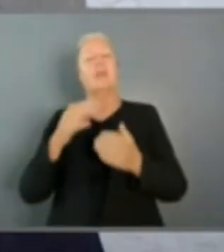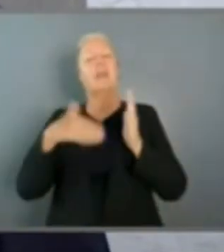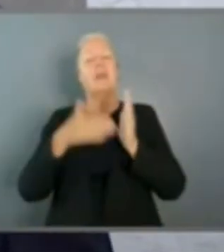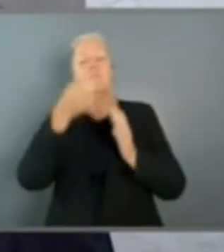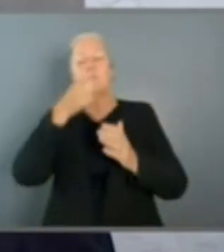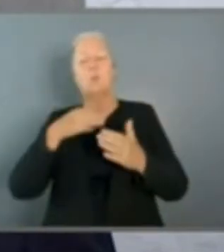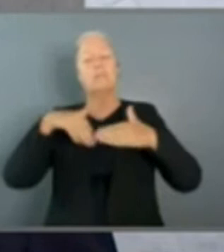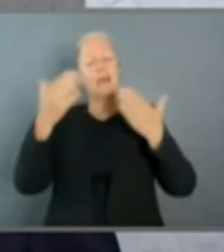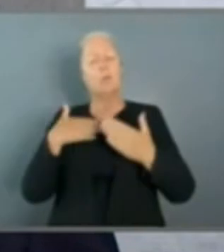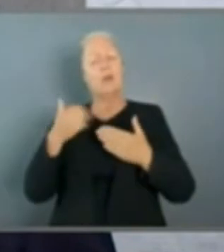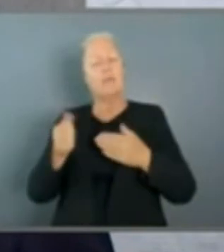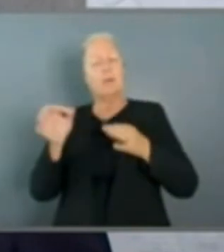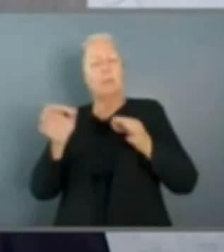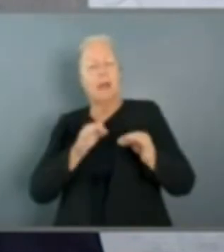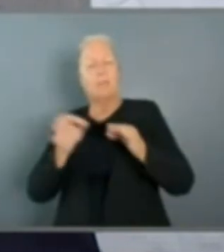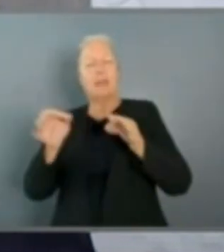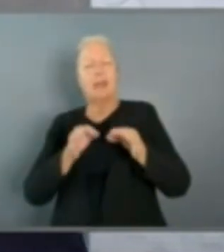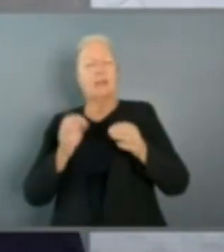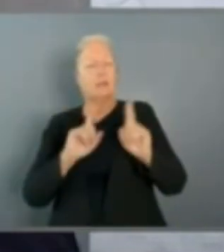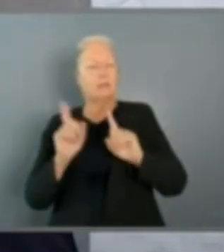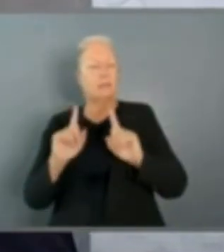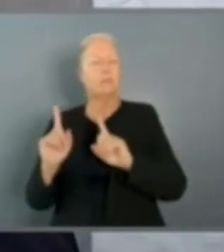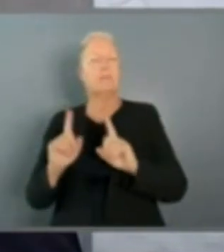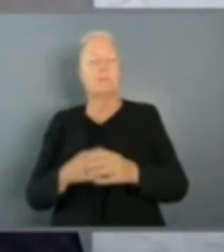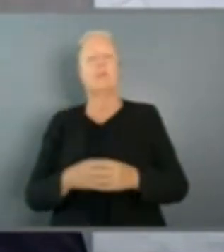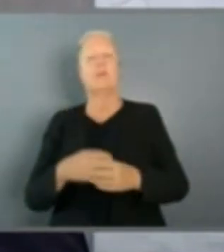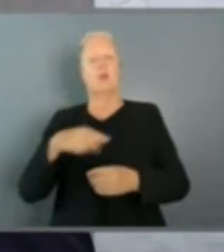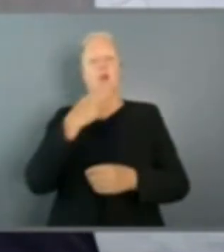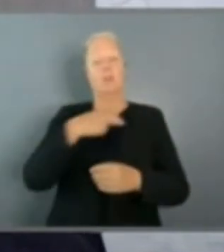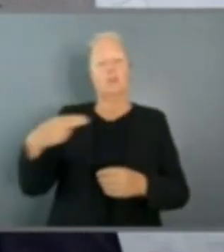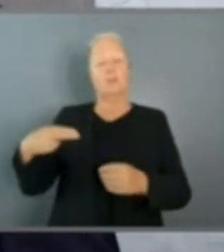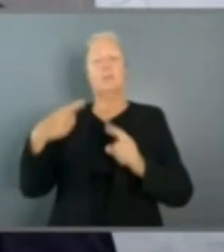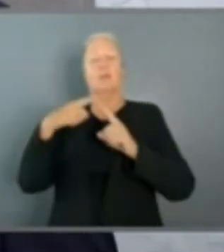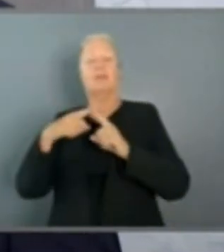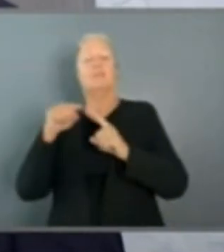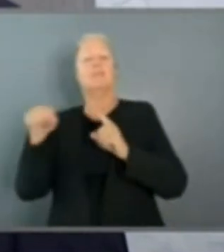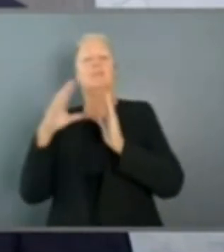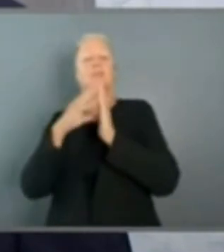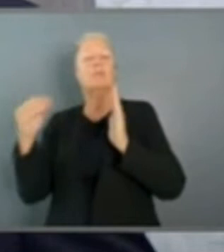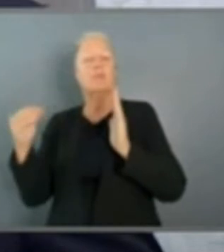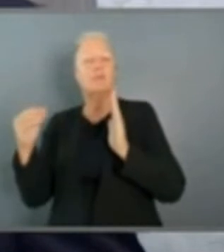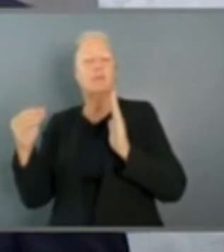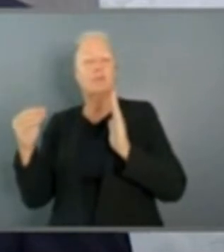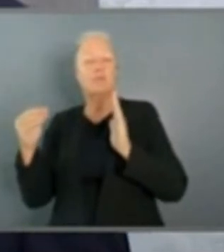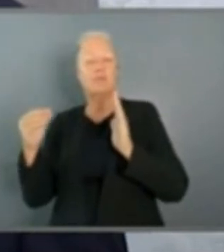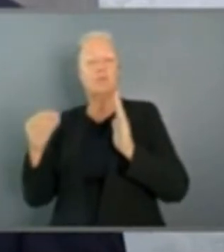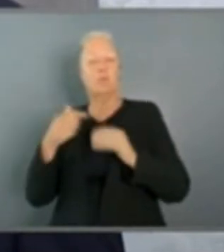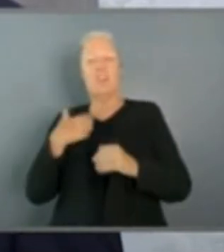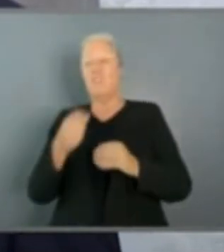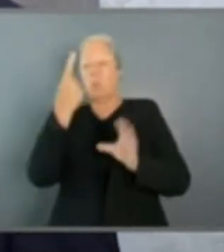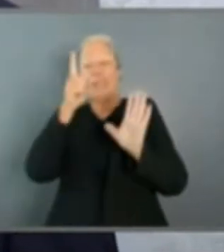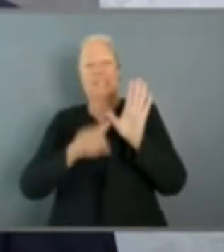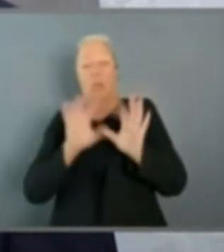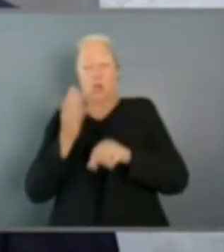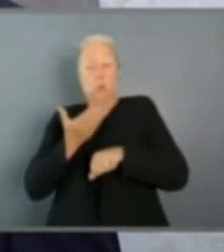numbers. Now, in terms of the cooperation between Indonesian and Papua New Guinean authorities, this has been a topic over the past year that has